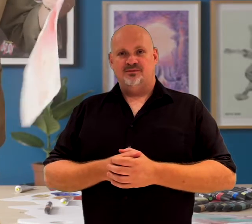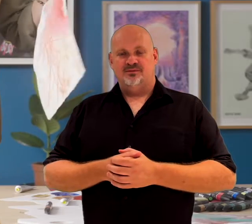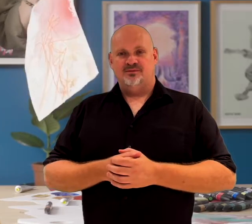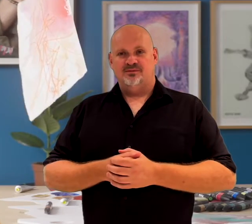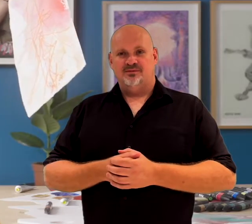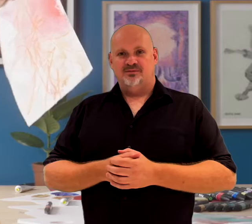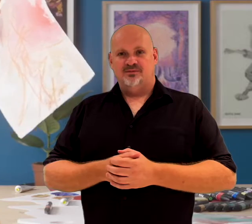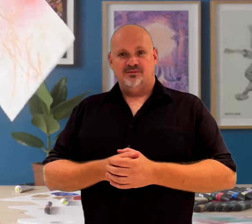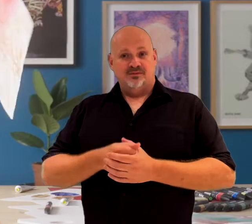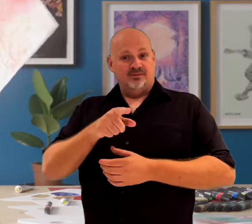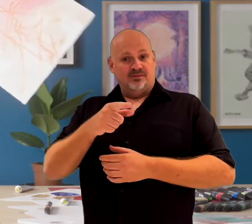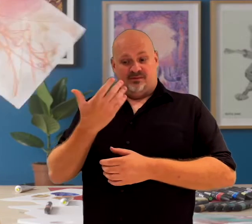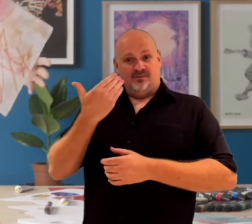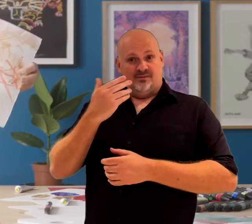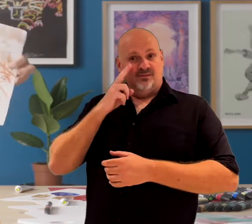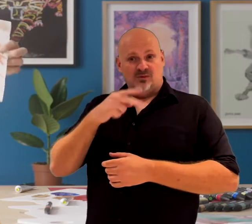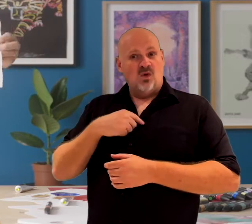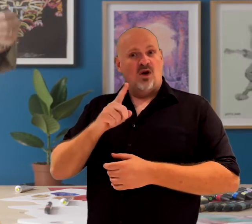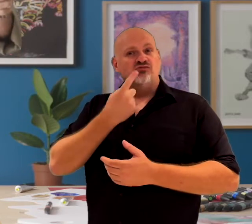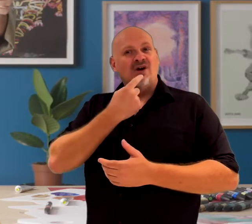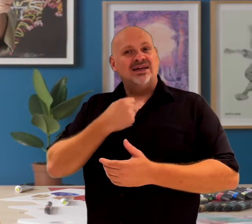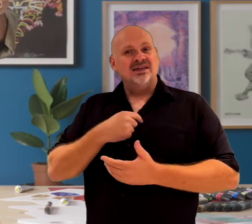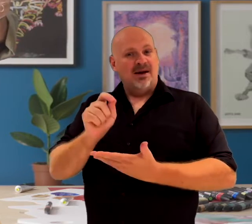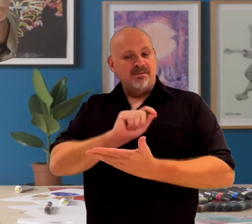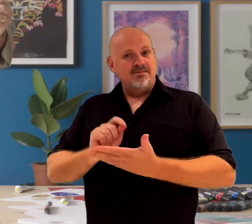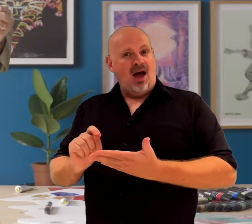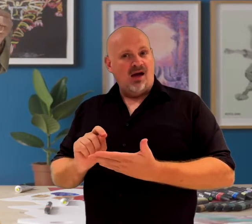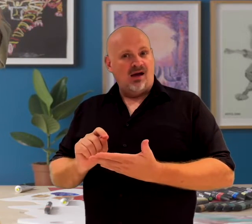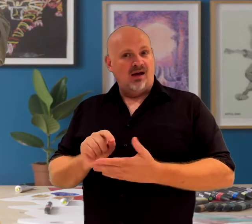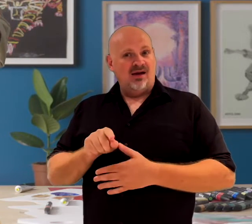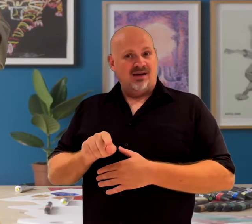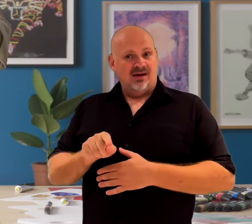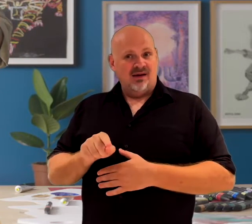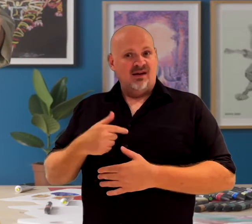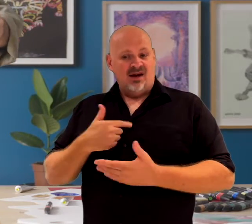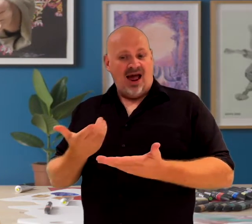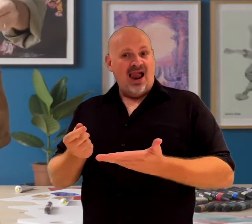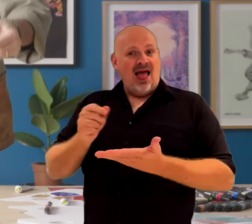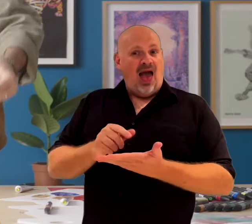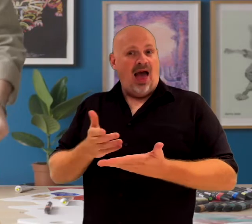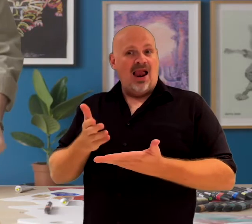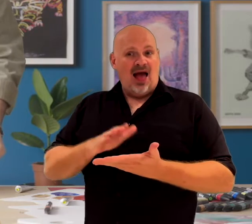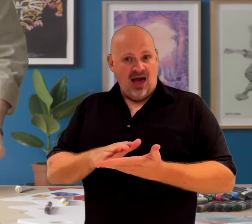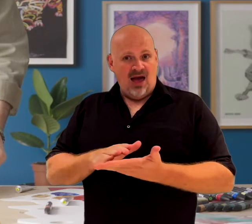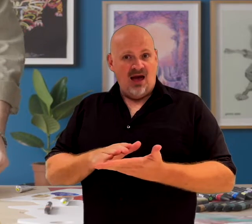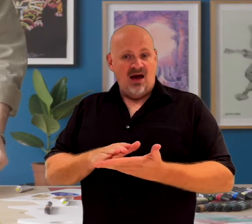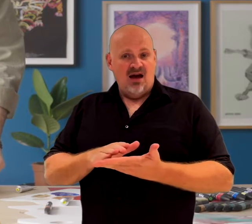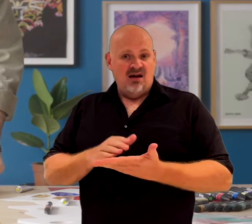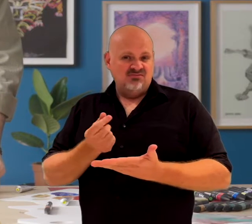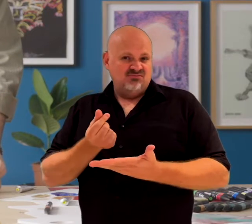So earlier you saw that I did this red mark, and you know, I have this that has just a little bit of layering on it, but you